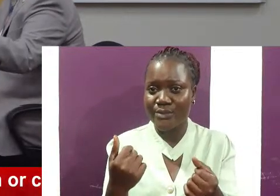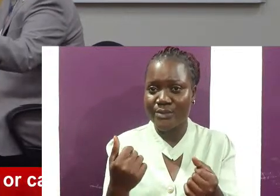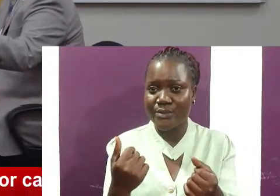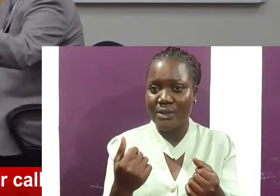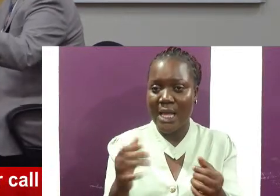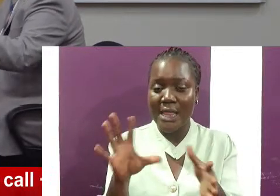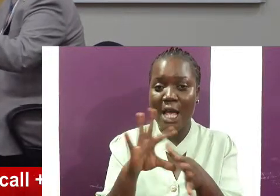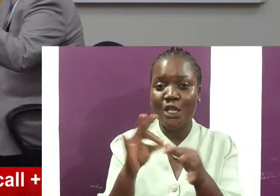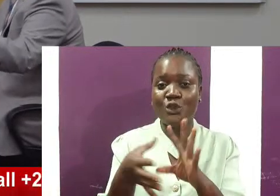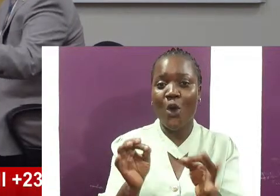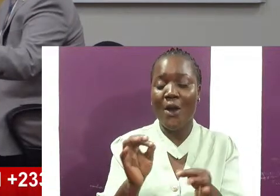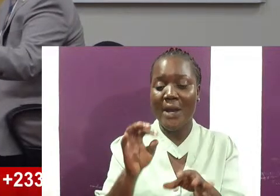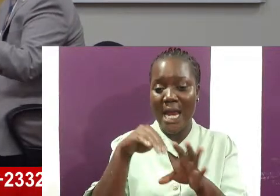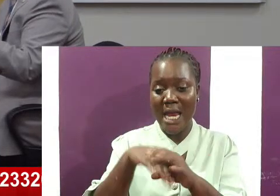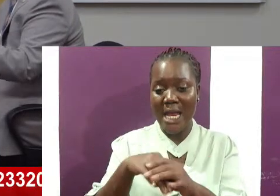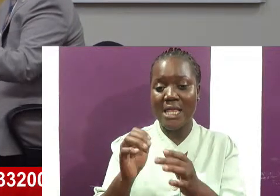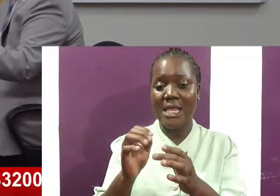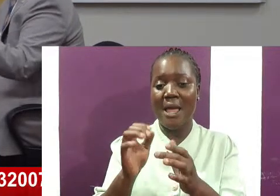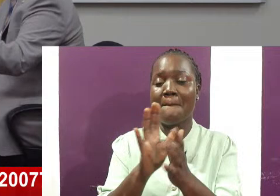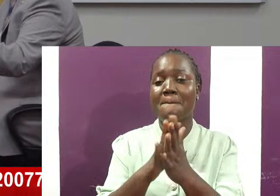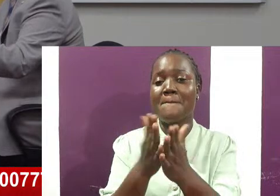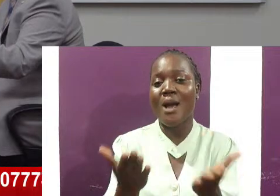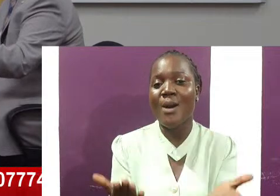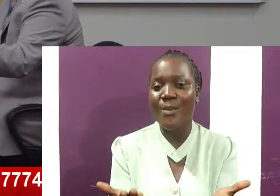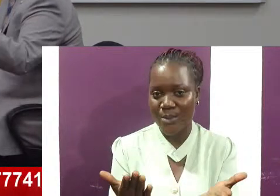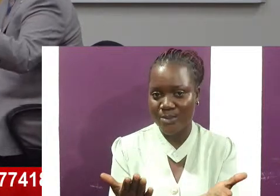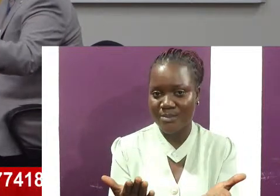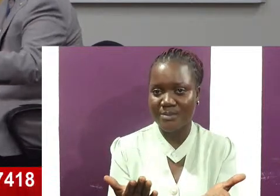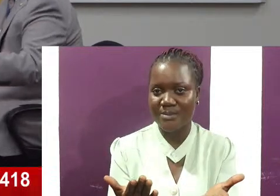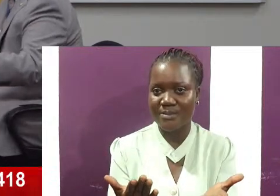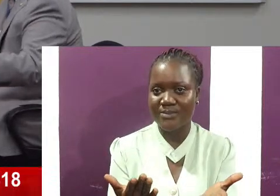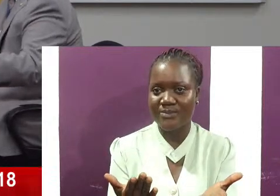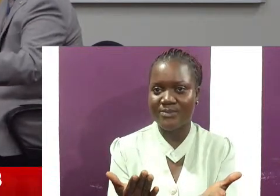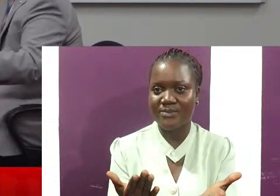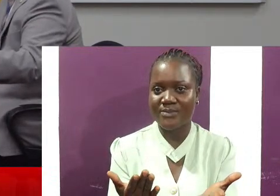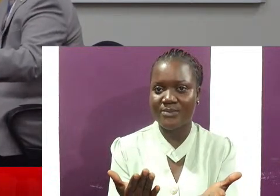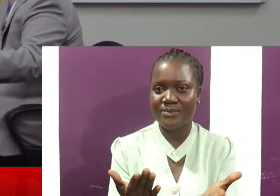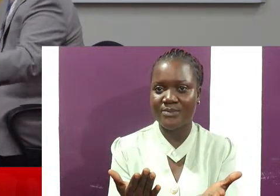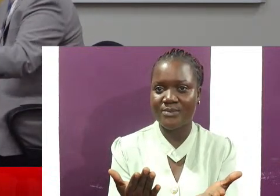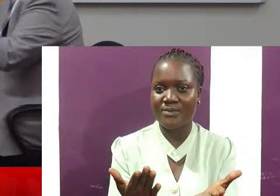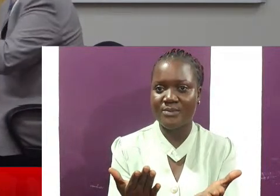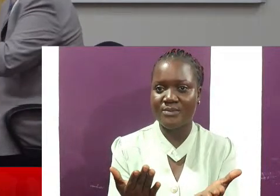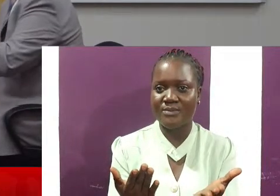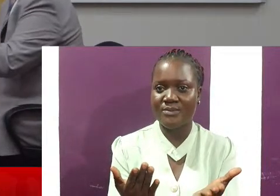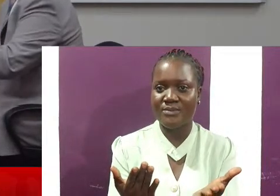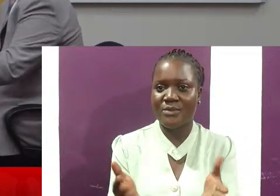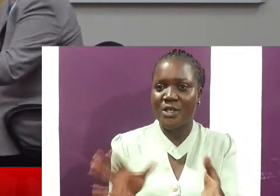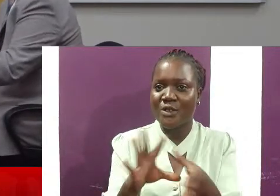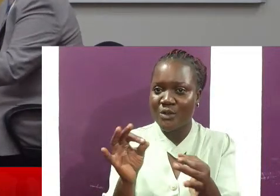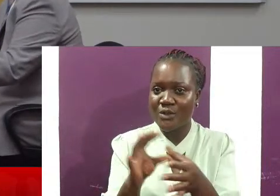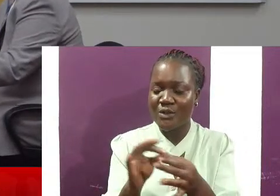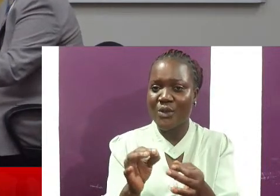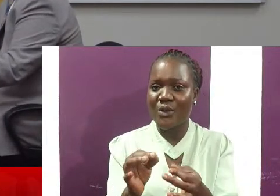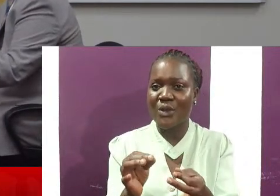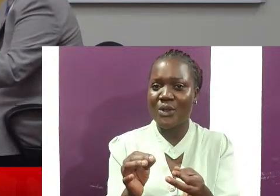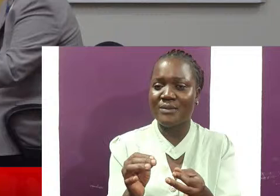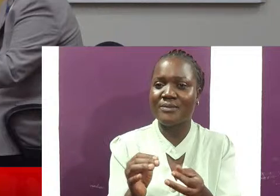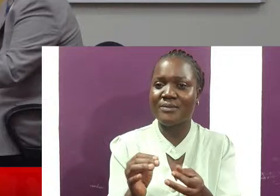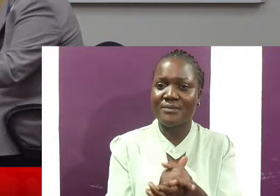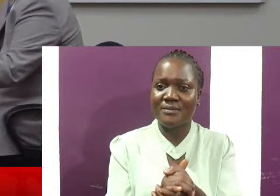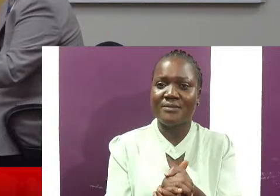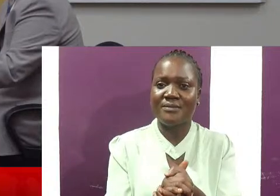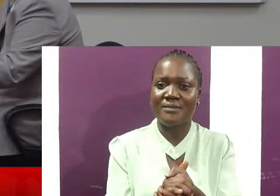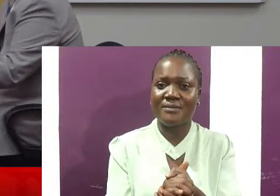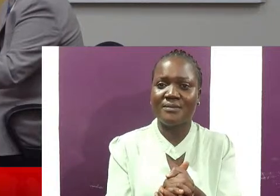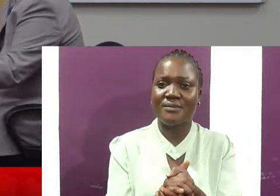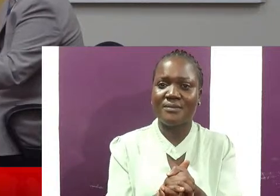kingdom mm-hmm. was so upset with how this servant had treated his fellow laborer mm-hmm. that he cast him into prison. Yeah. The master, we understand